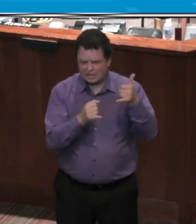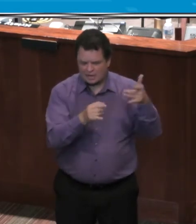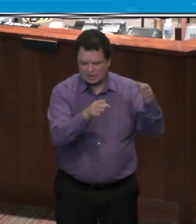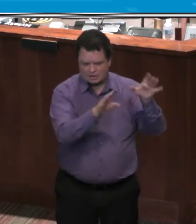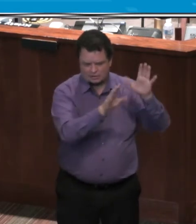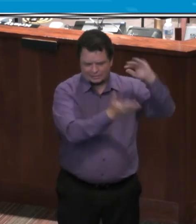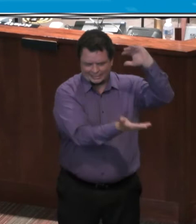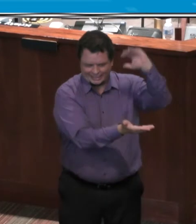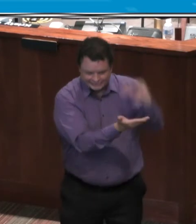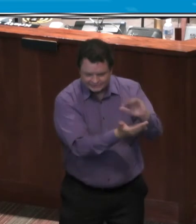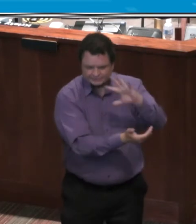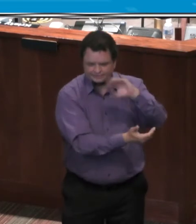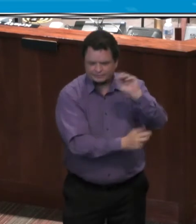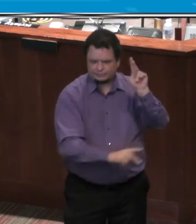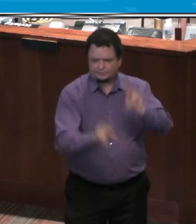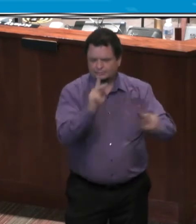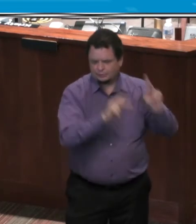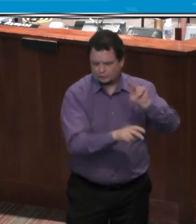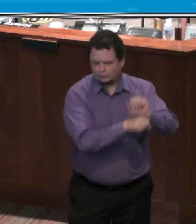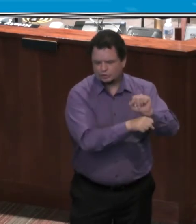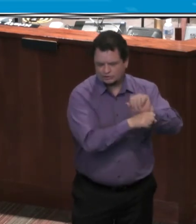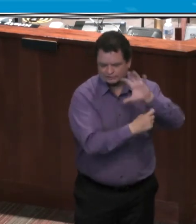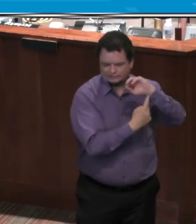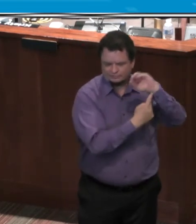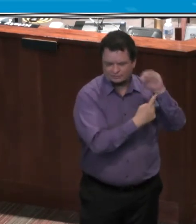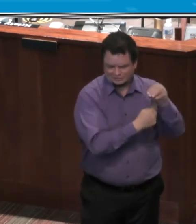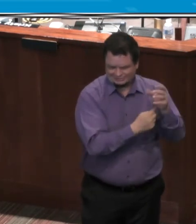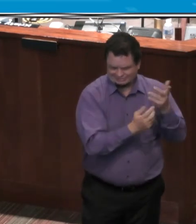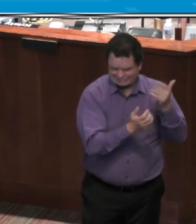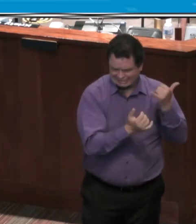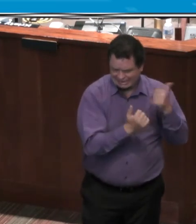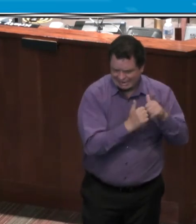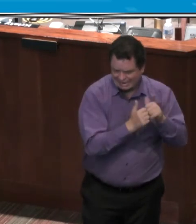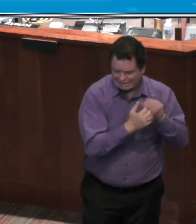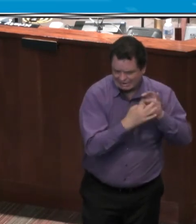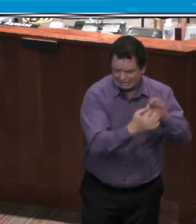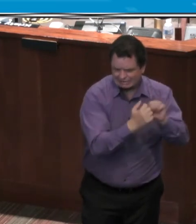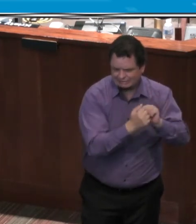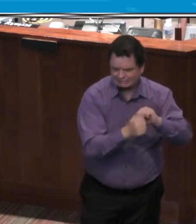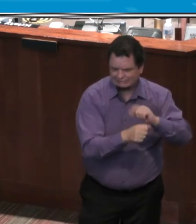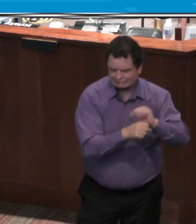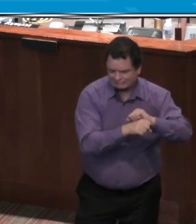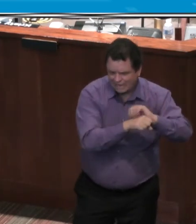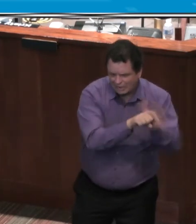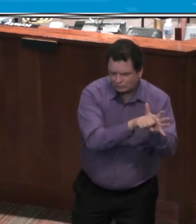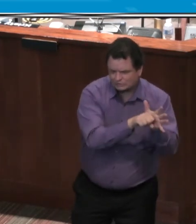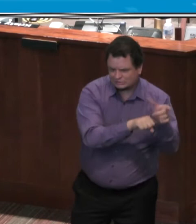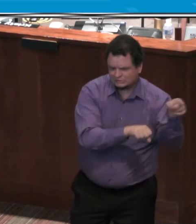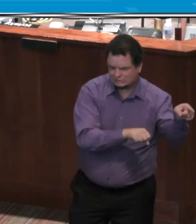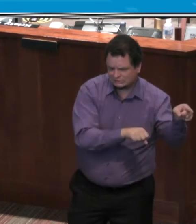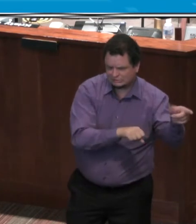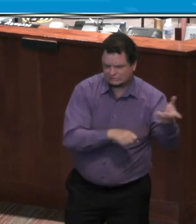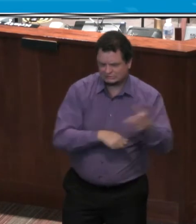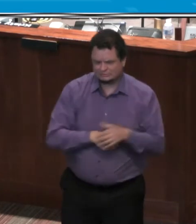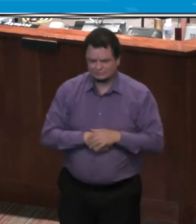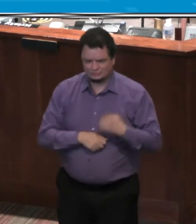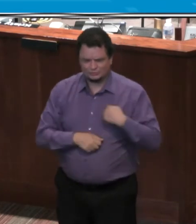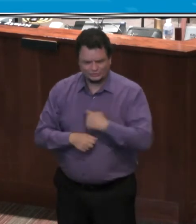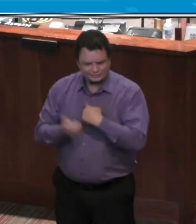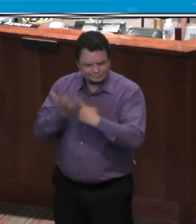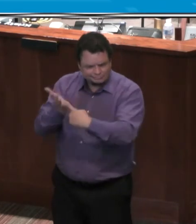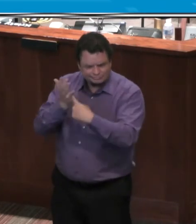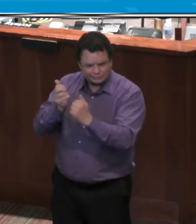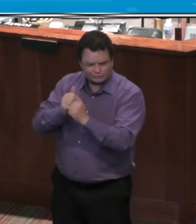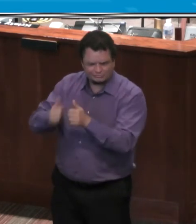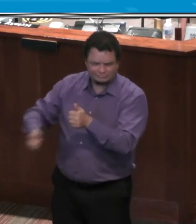Dr. Johnson for setting up a partnership with Matthews VU, for we are able to team up with